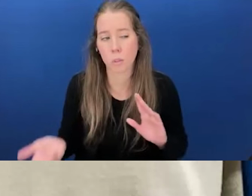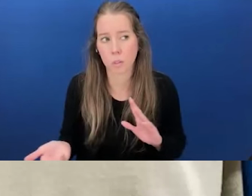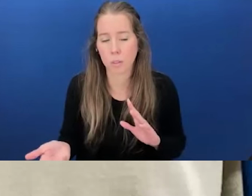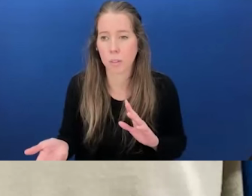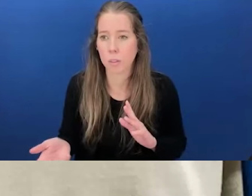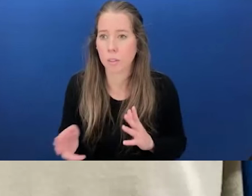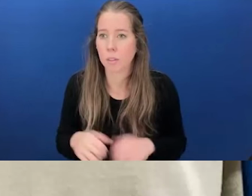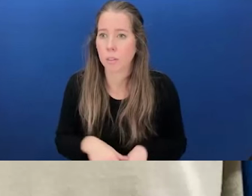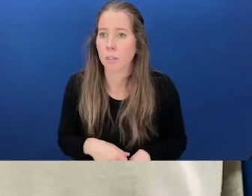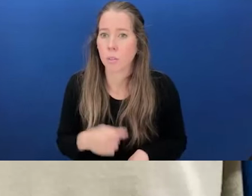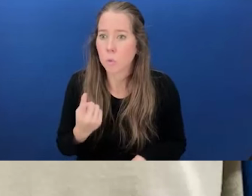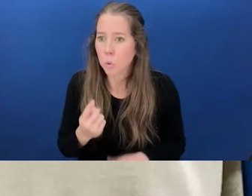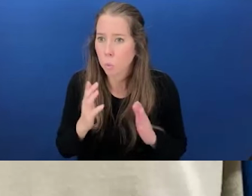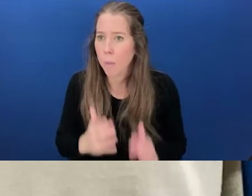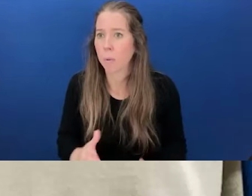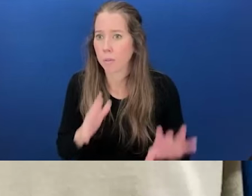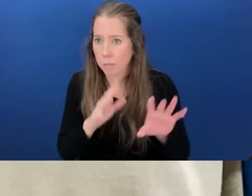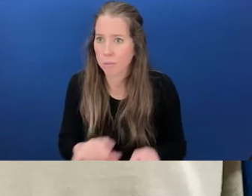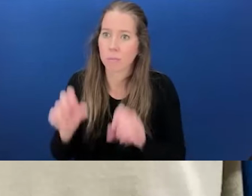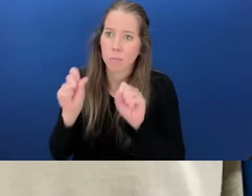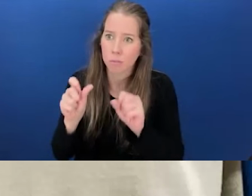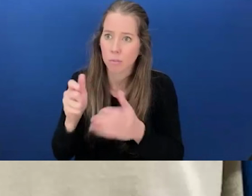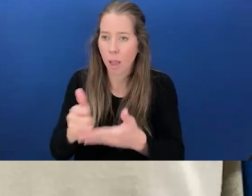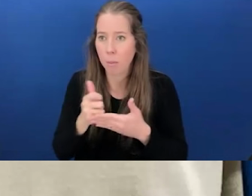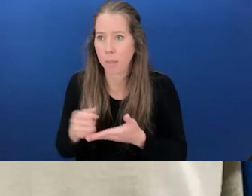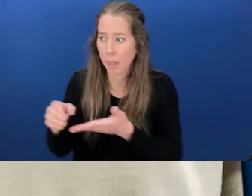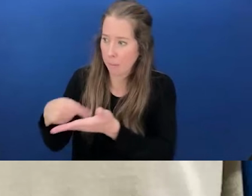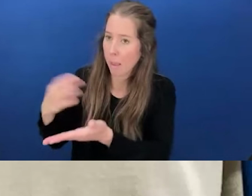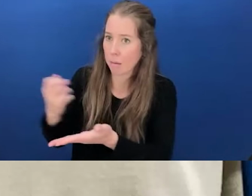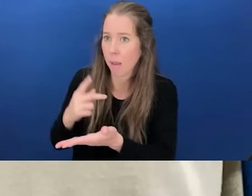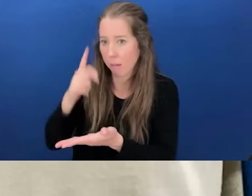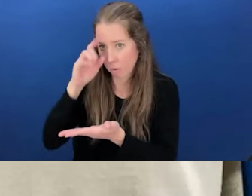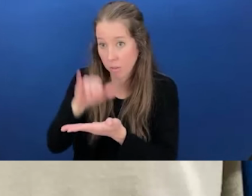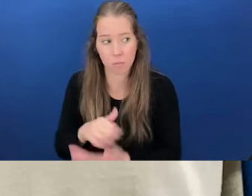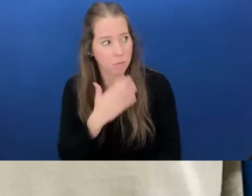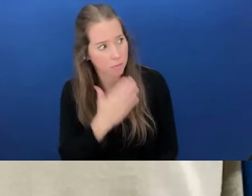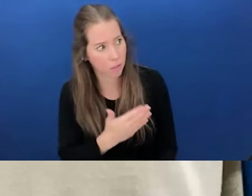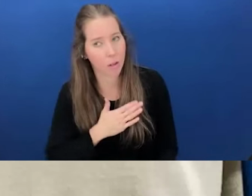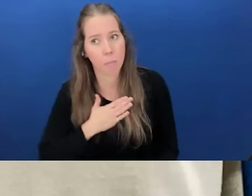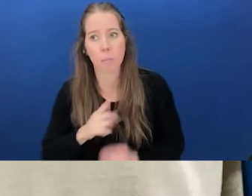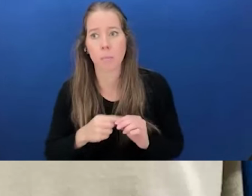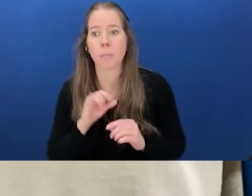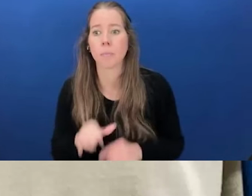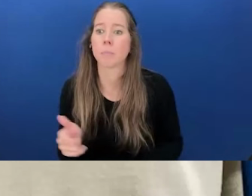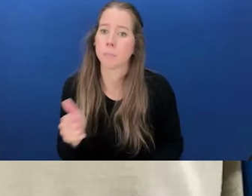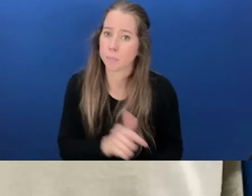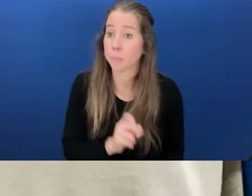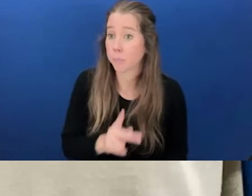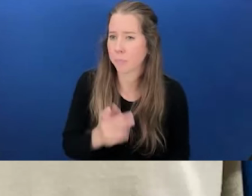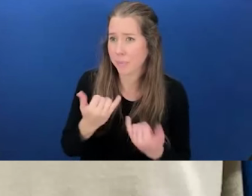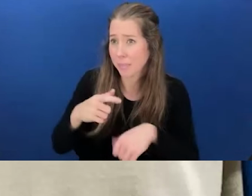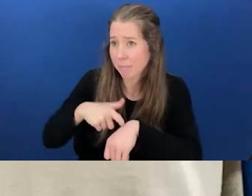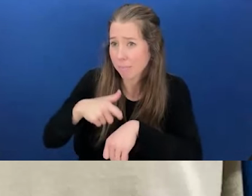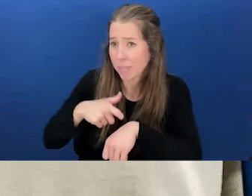So one person in there took it over and got my payback. I'm glad. All right, so let's, in the interest of time